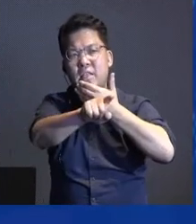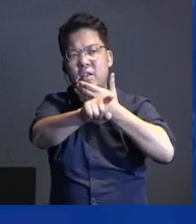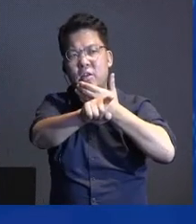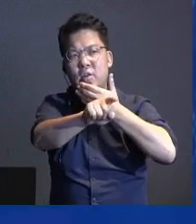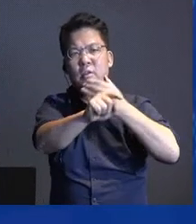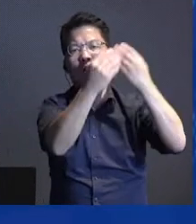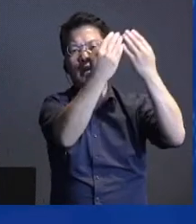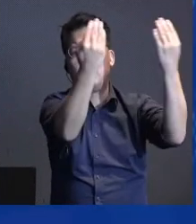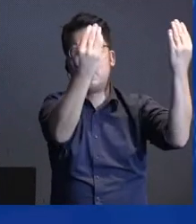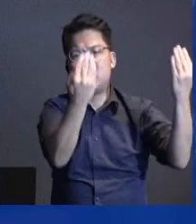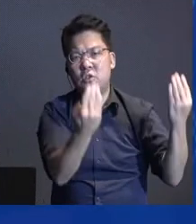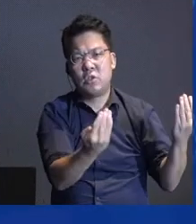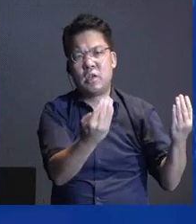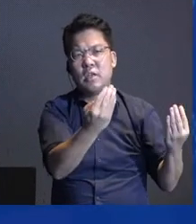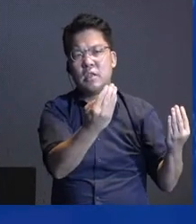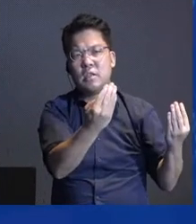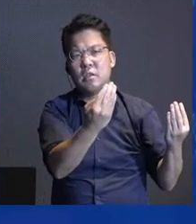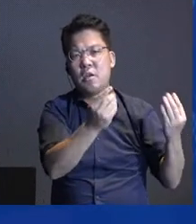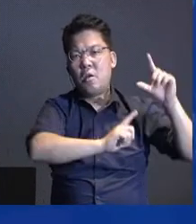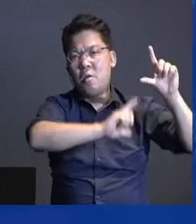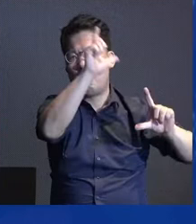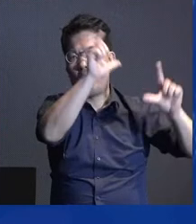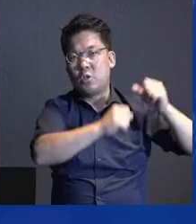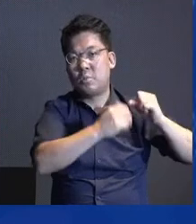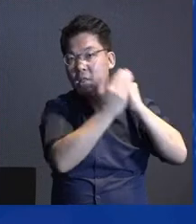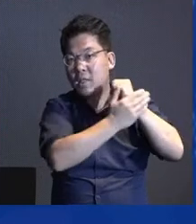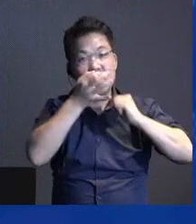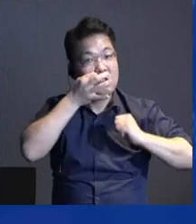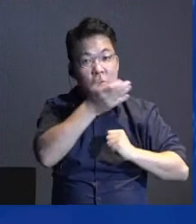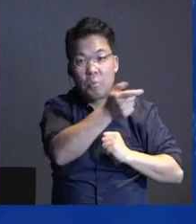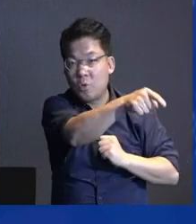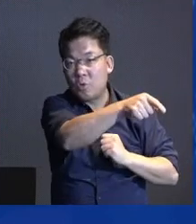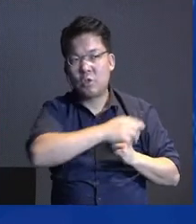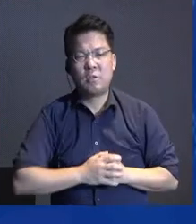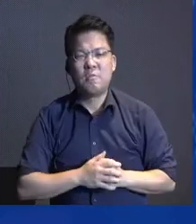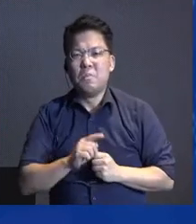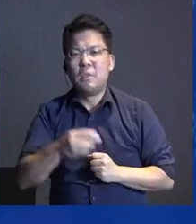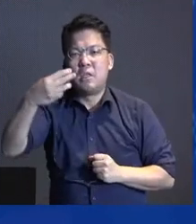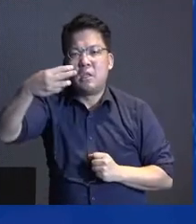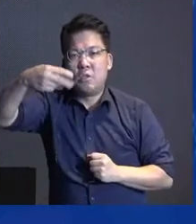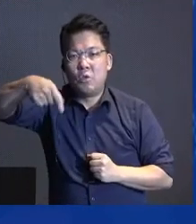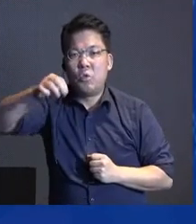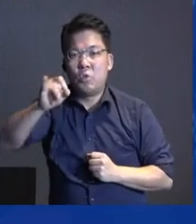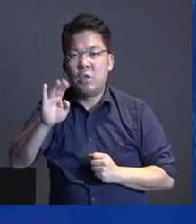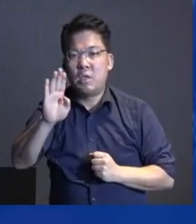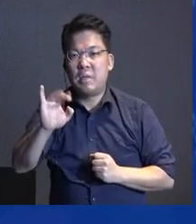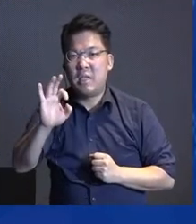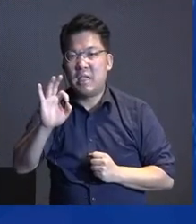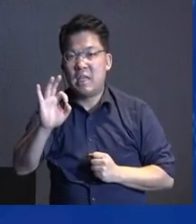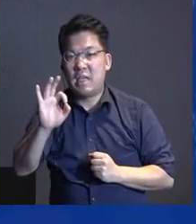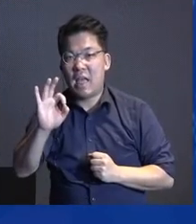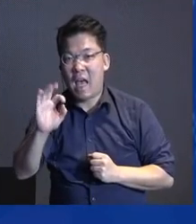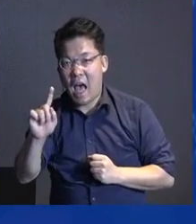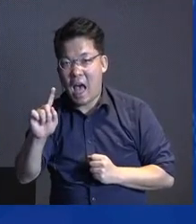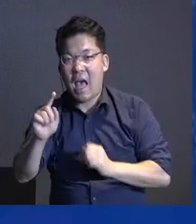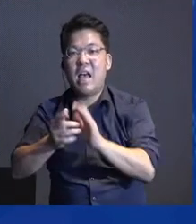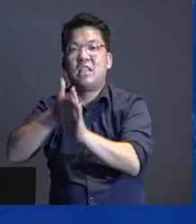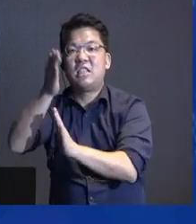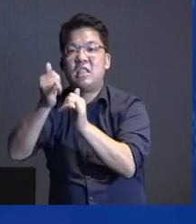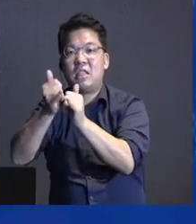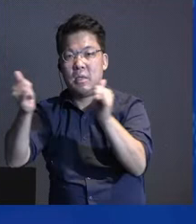where citizens of Ljubljana were interviewed and could express their perspectives on the neighborhood and also on the neighborhood